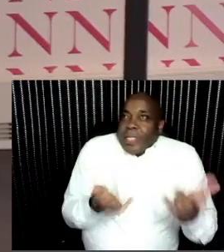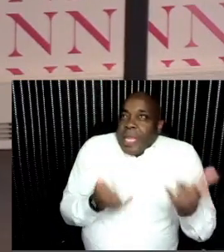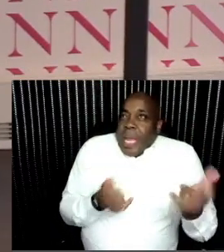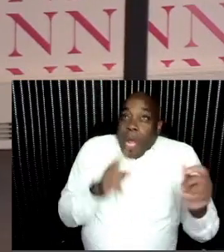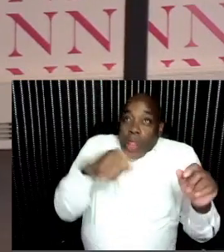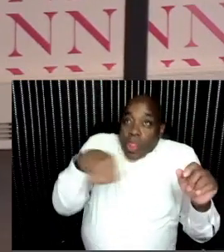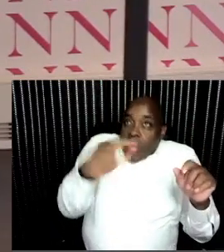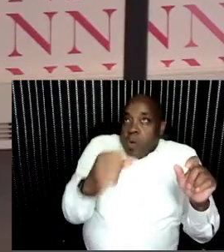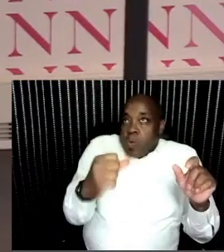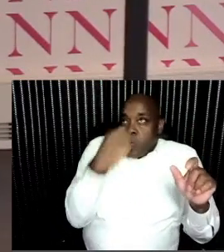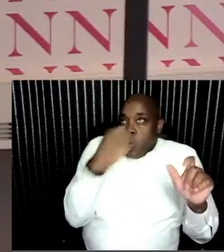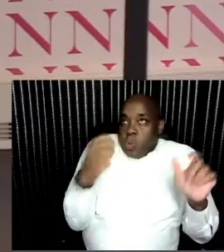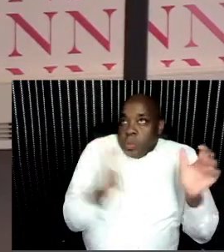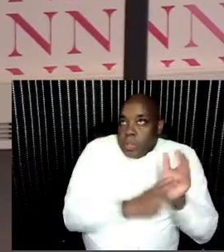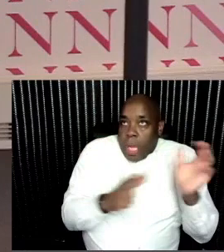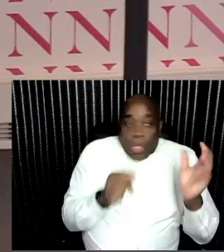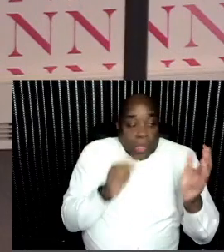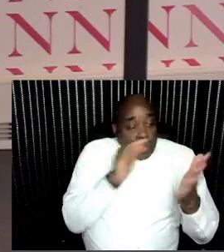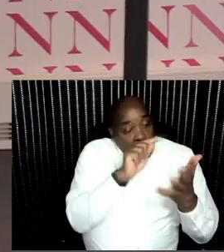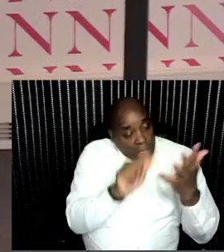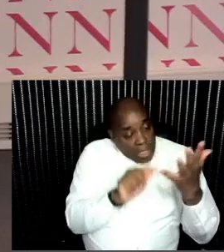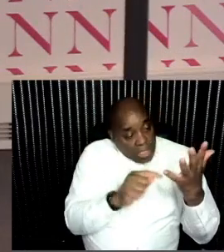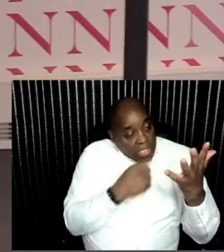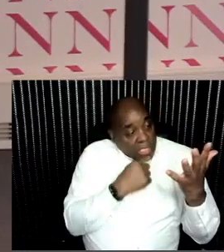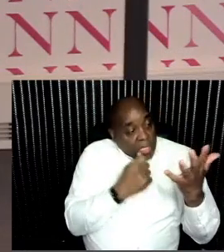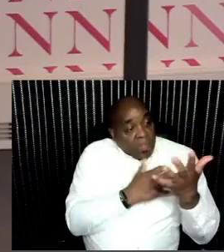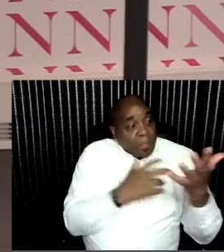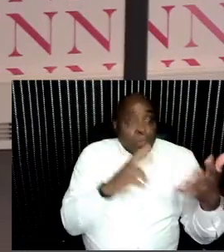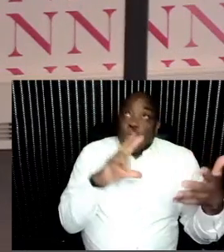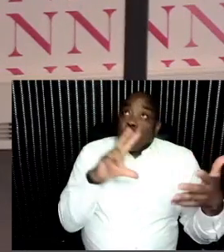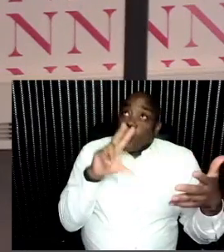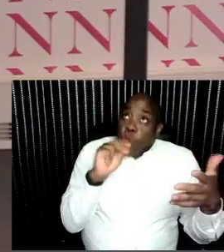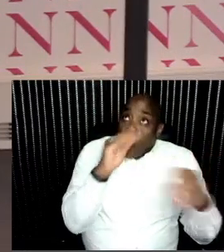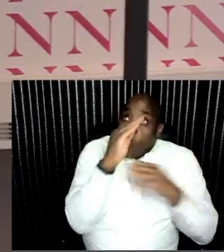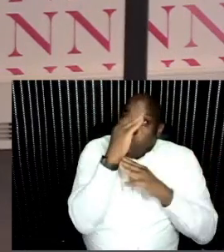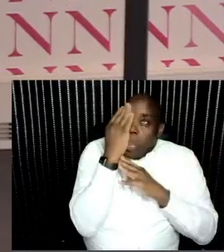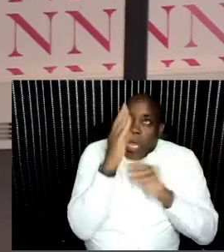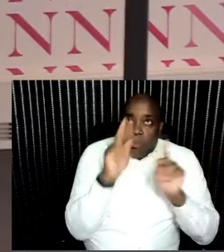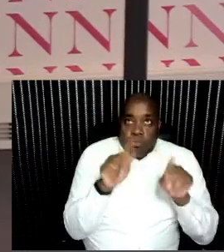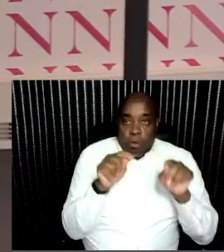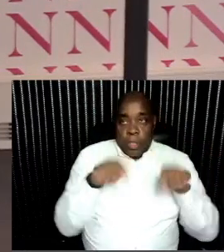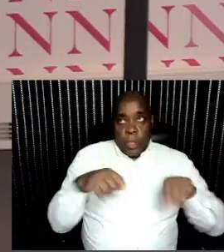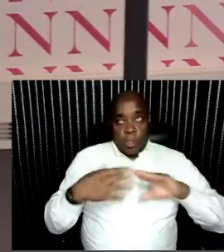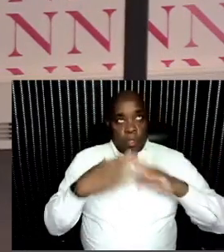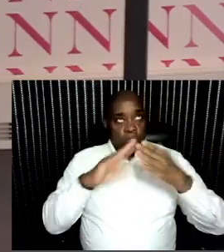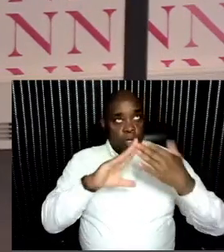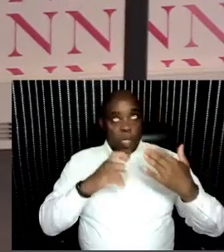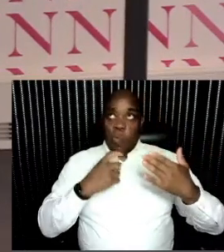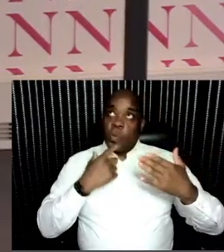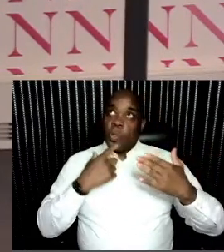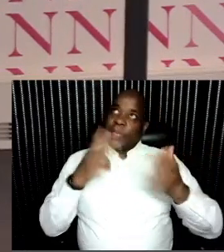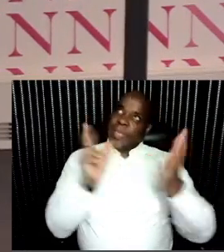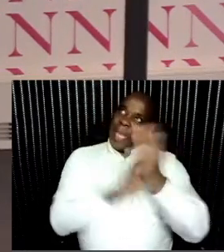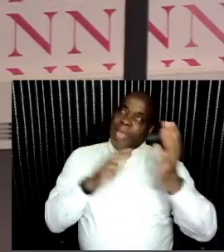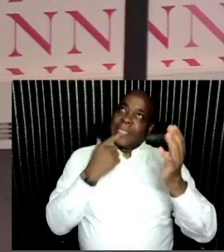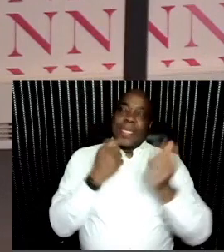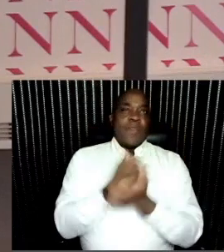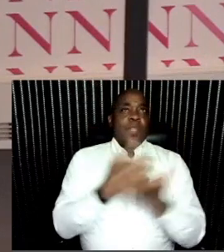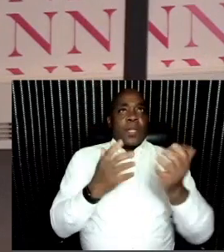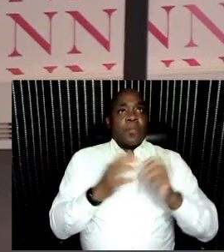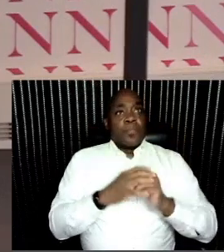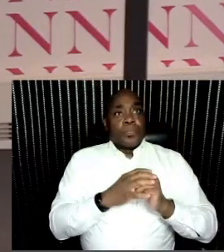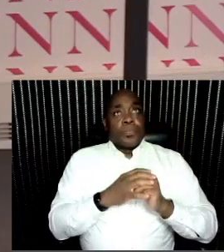says everything. No Black person in this community is gonna sign a thing that says everything. They might sign a thing that